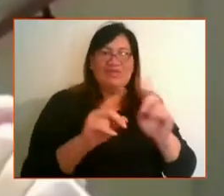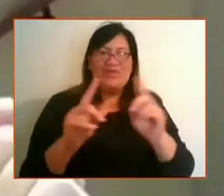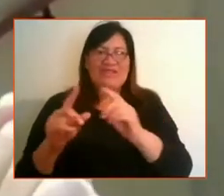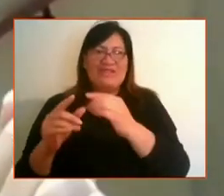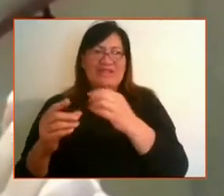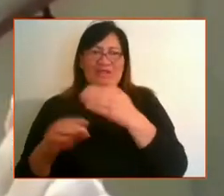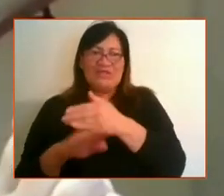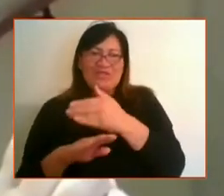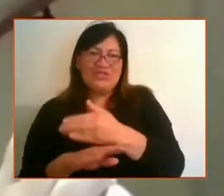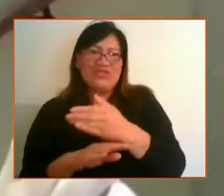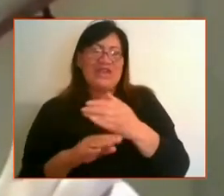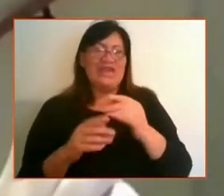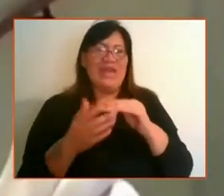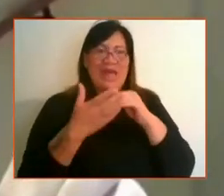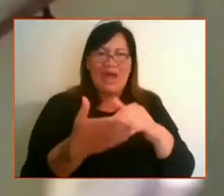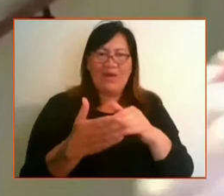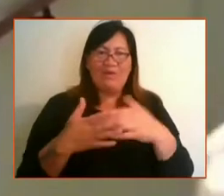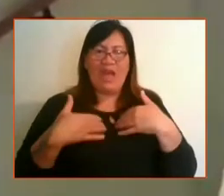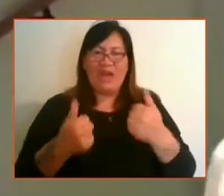for example.